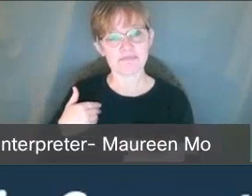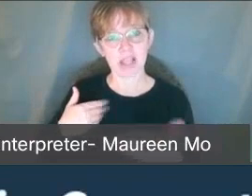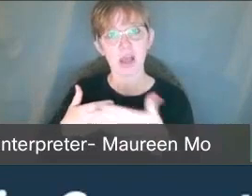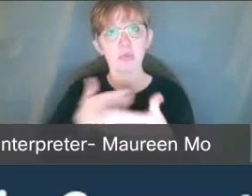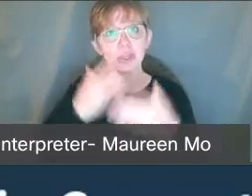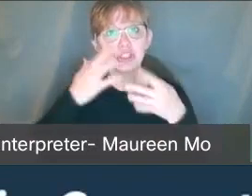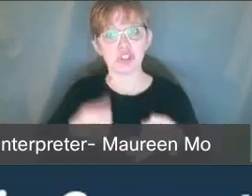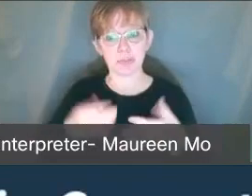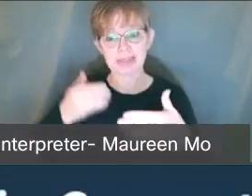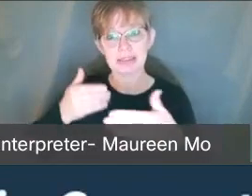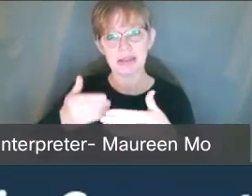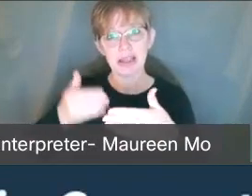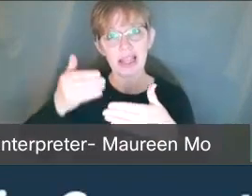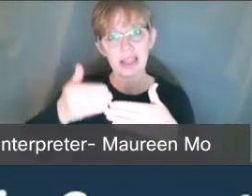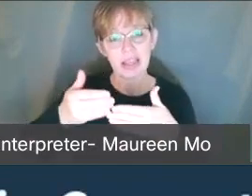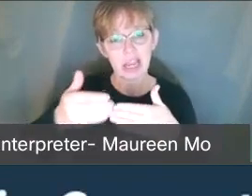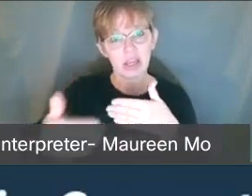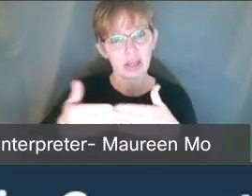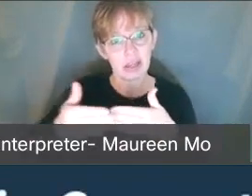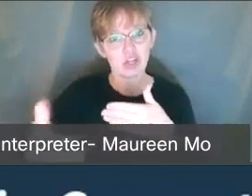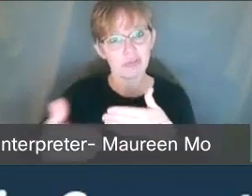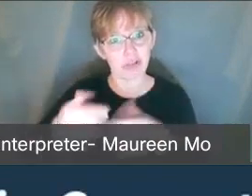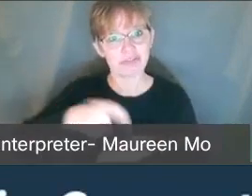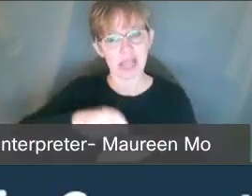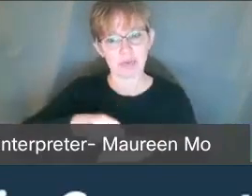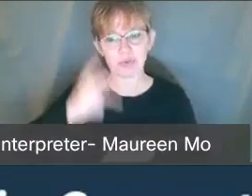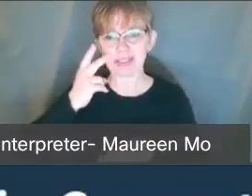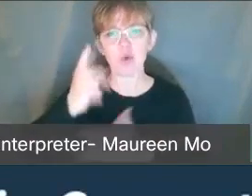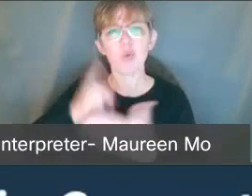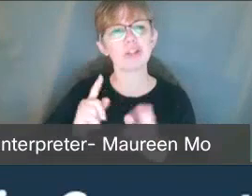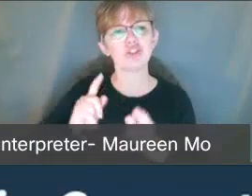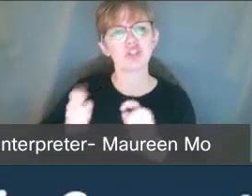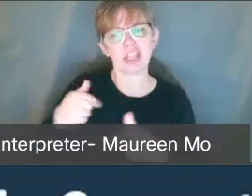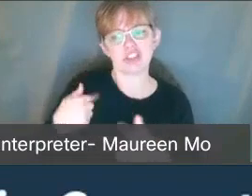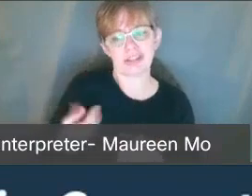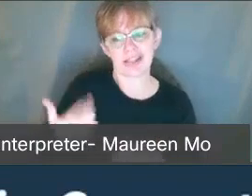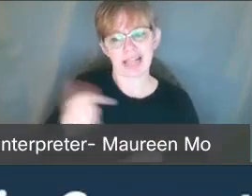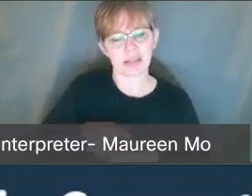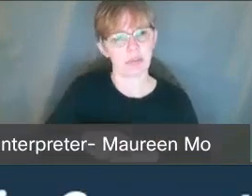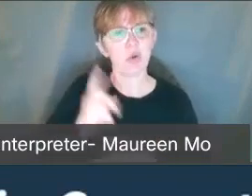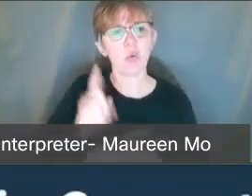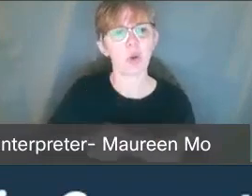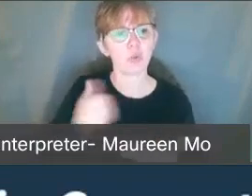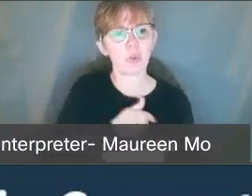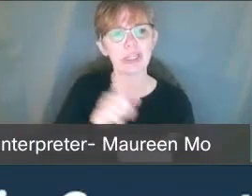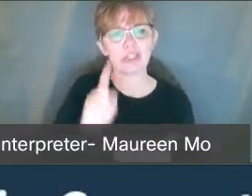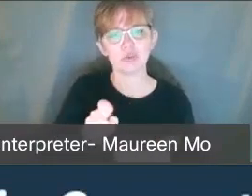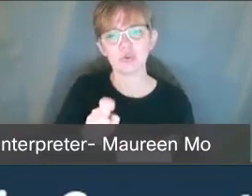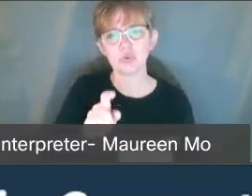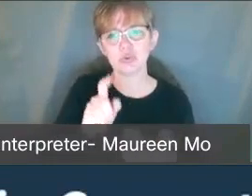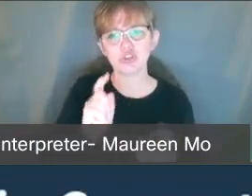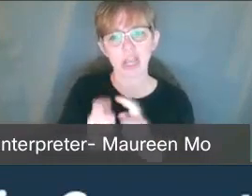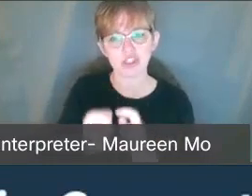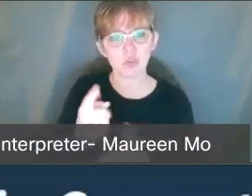predetermined and say, what's changed for better or worse? What is the same? What strategies do we need to change? And what strategies need